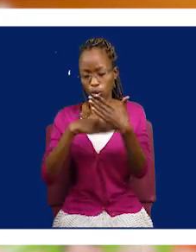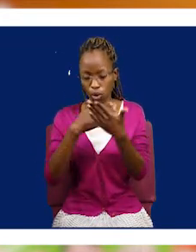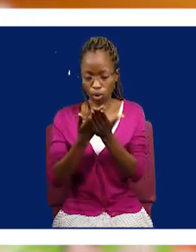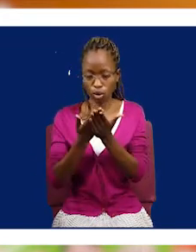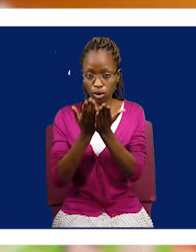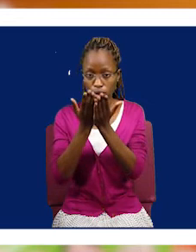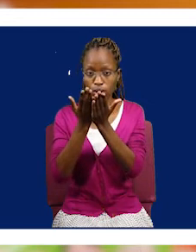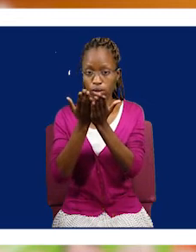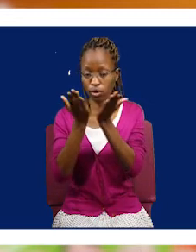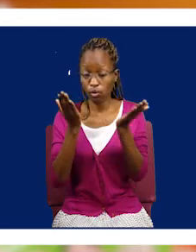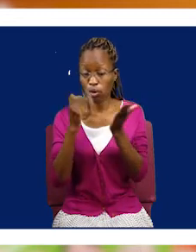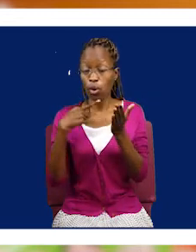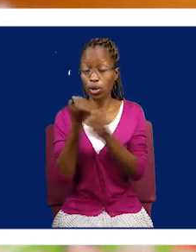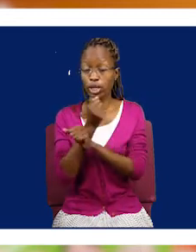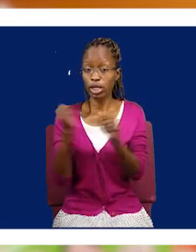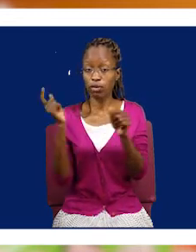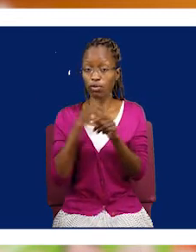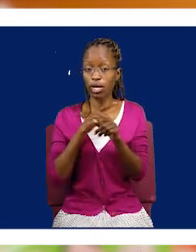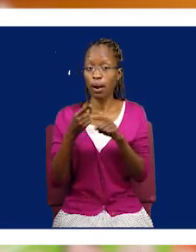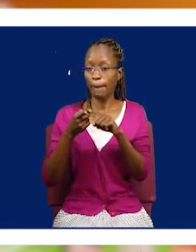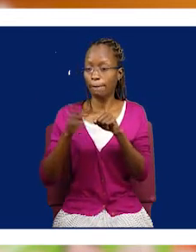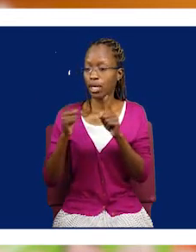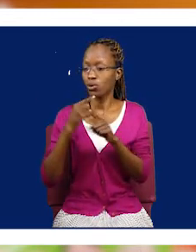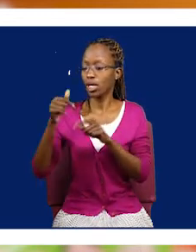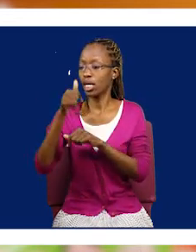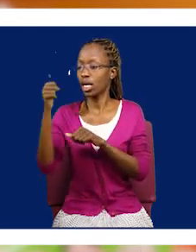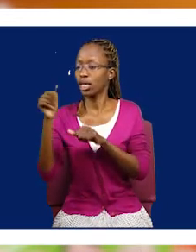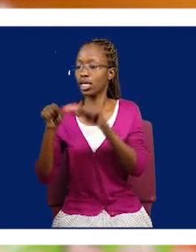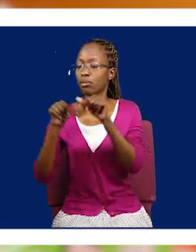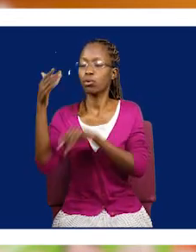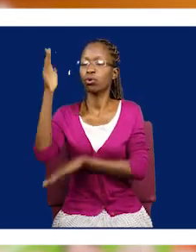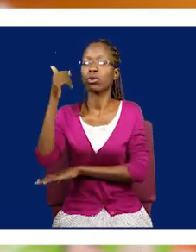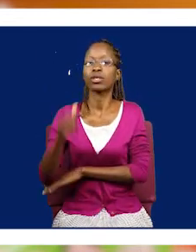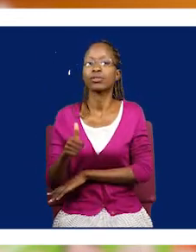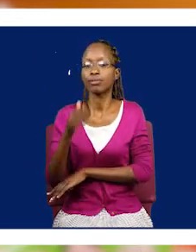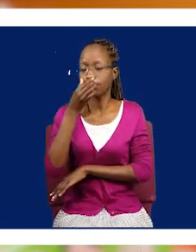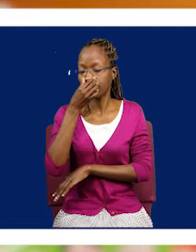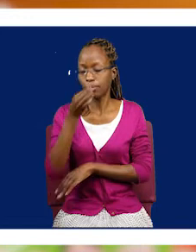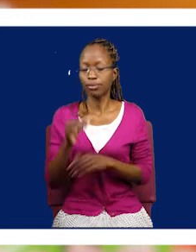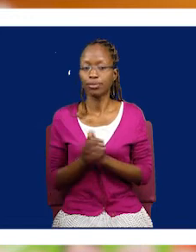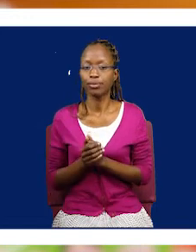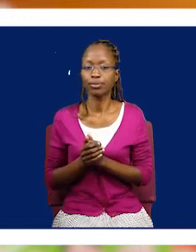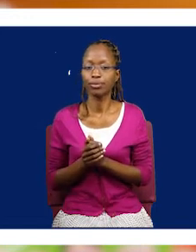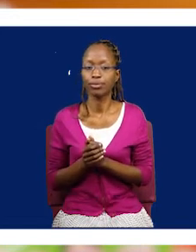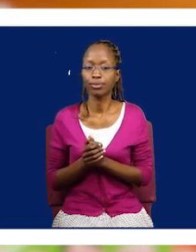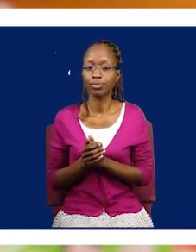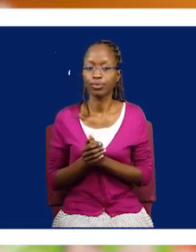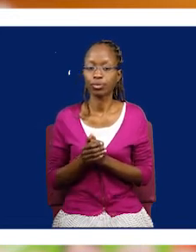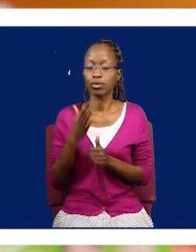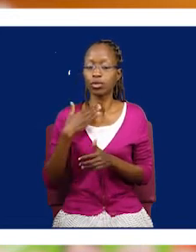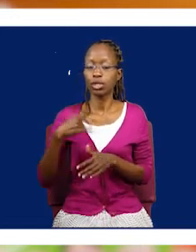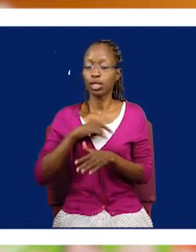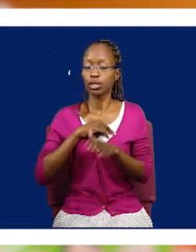else who is born again, but they are not yet going out to tell others about God. So I